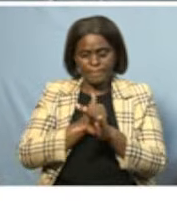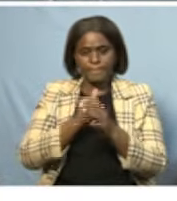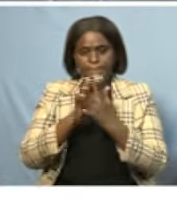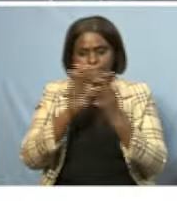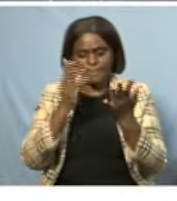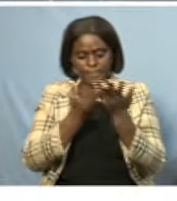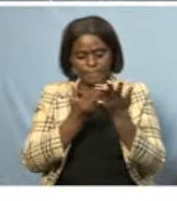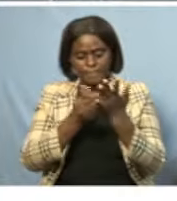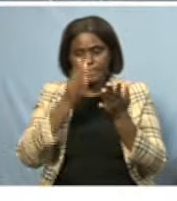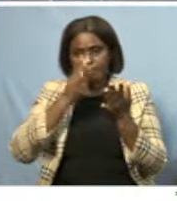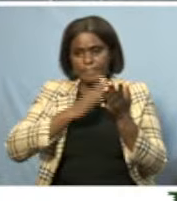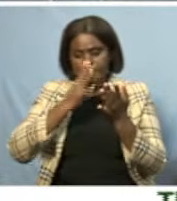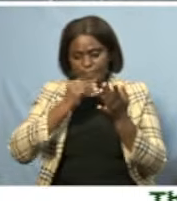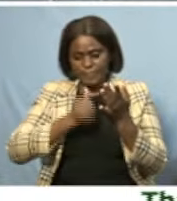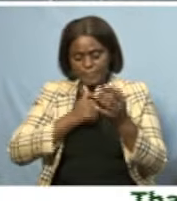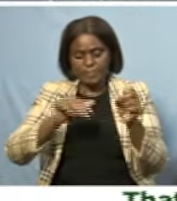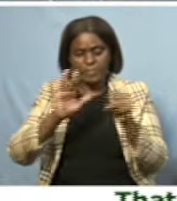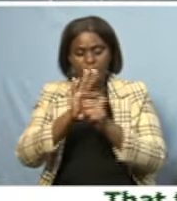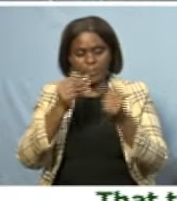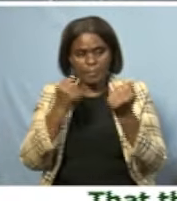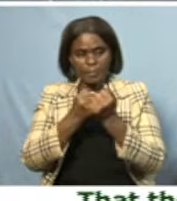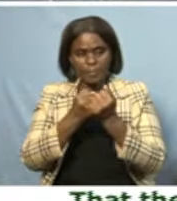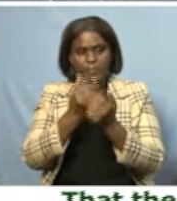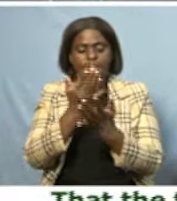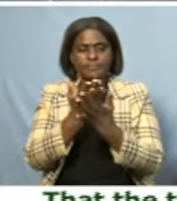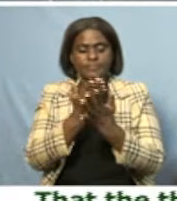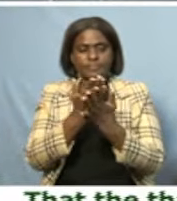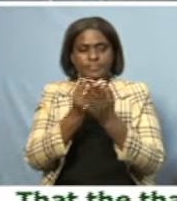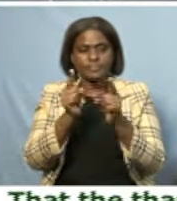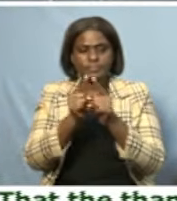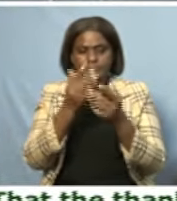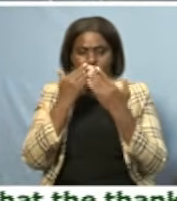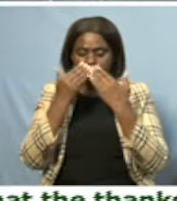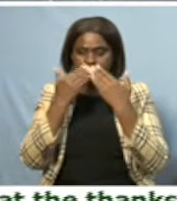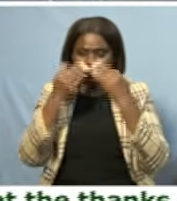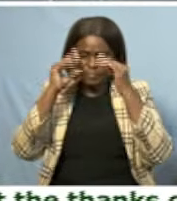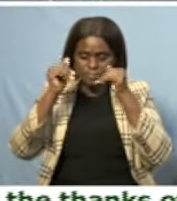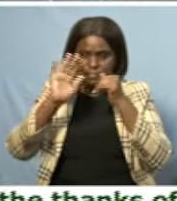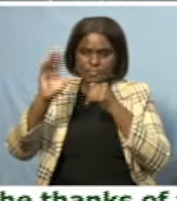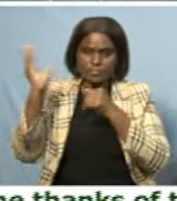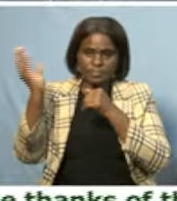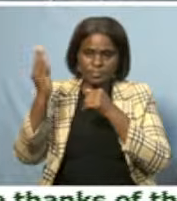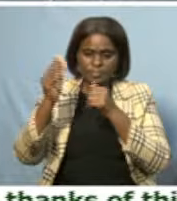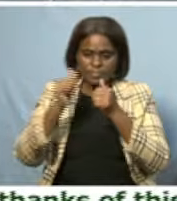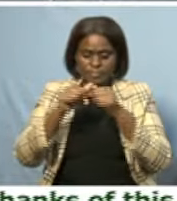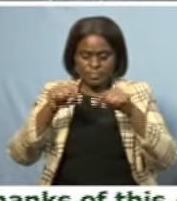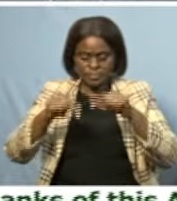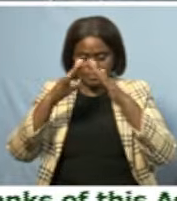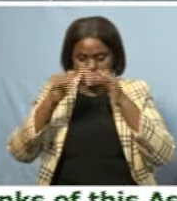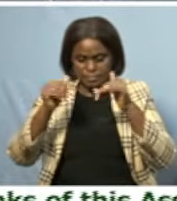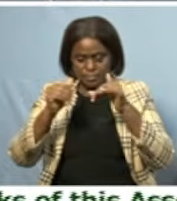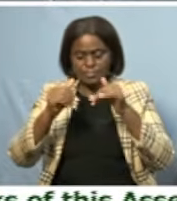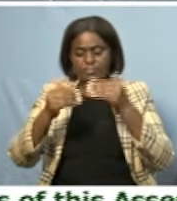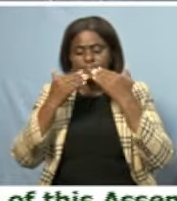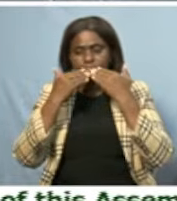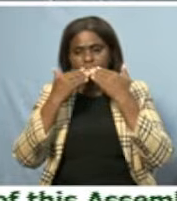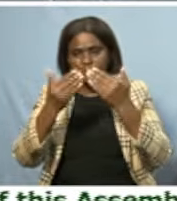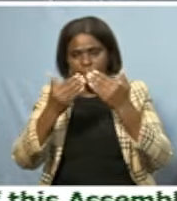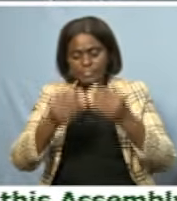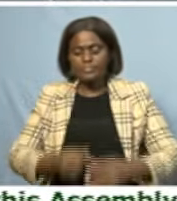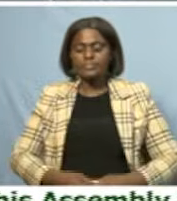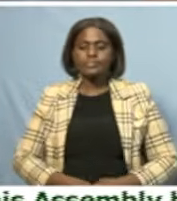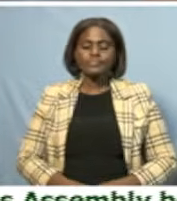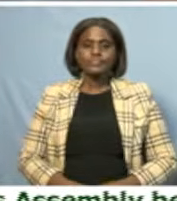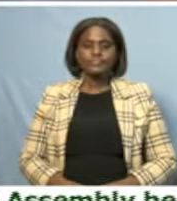Madam Speaker, I fully support the motion and commend the President's speech to the House. Madam Speaker, I thank